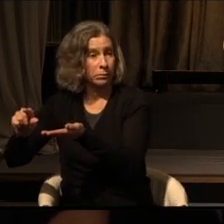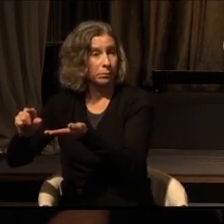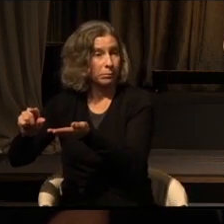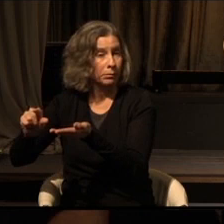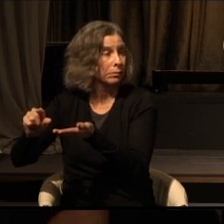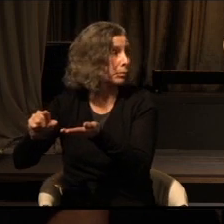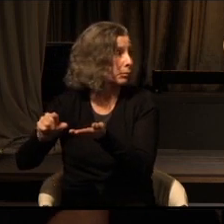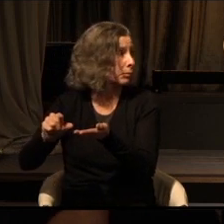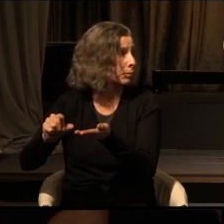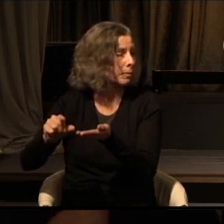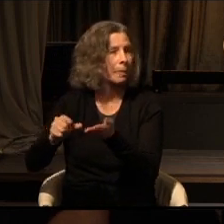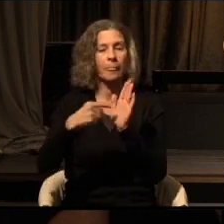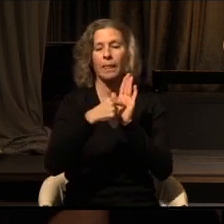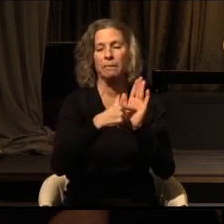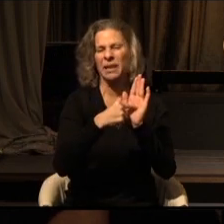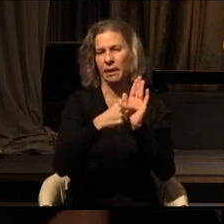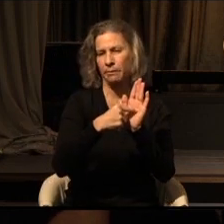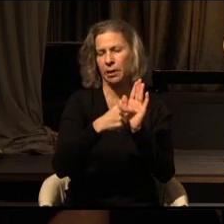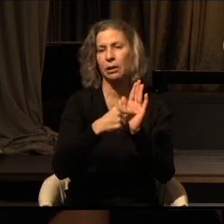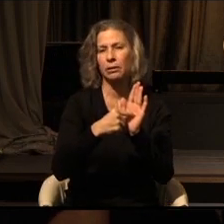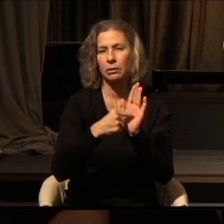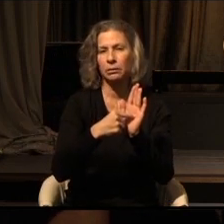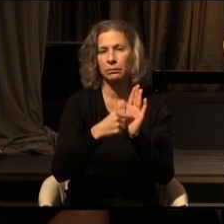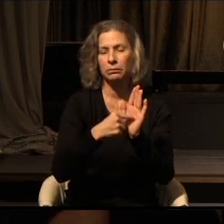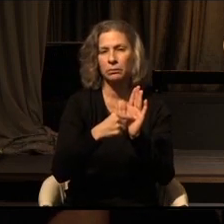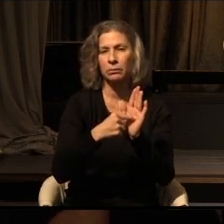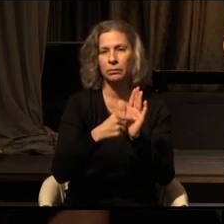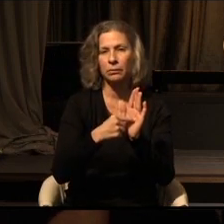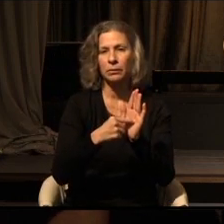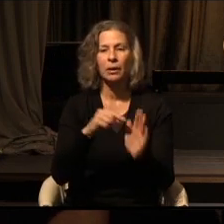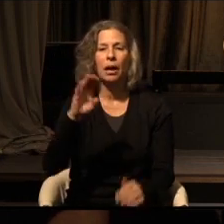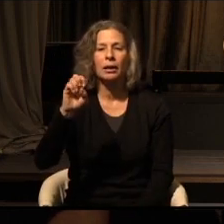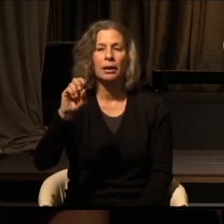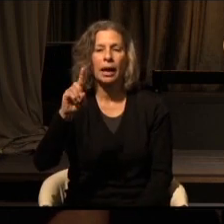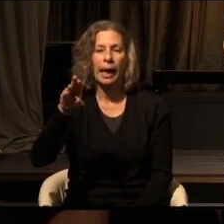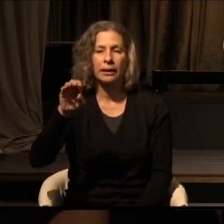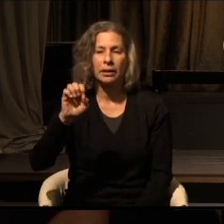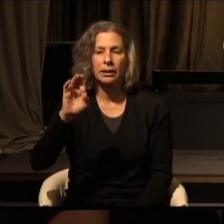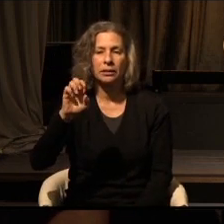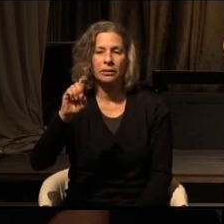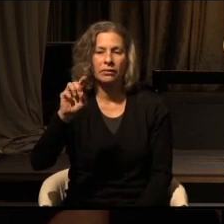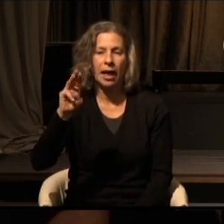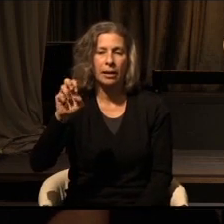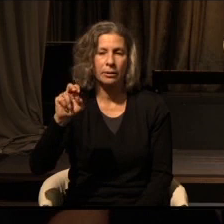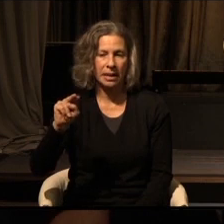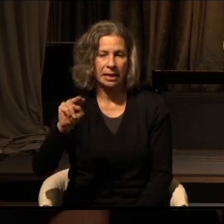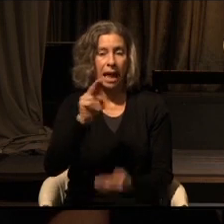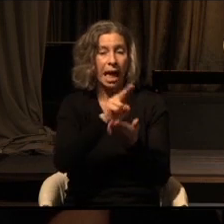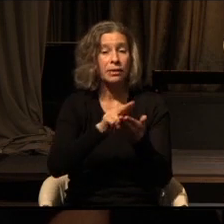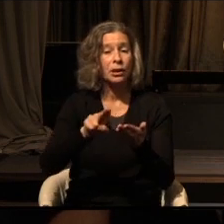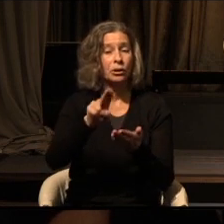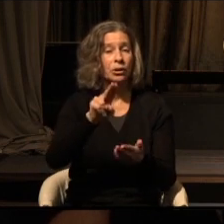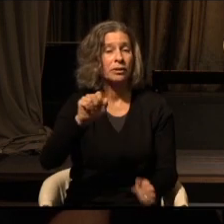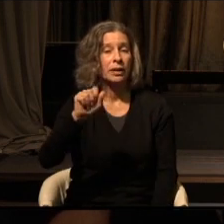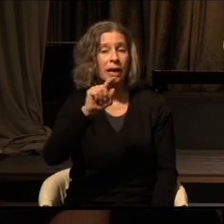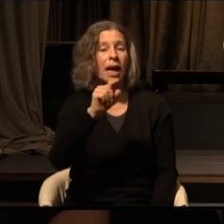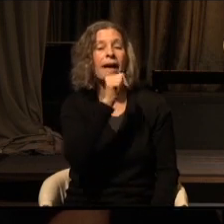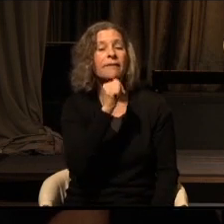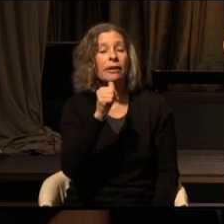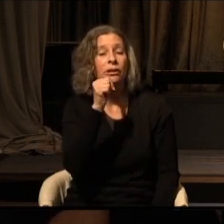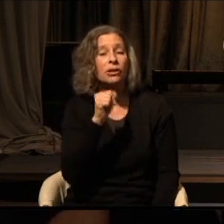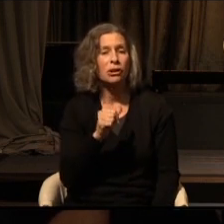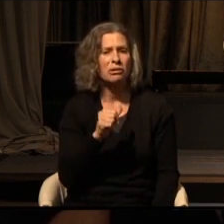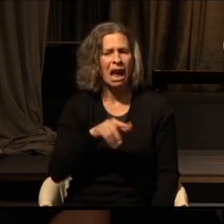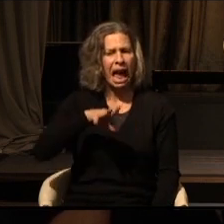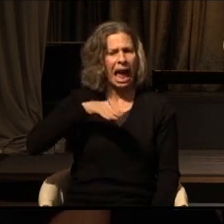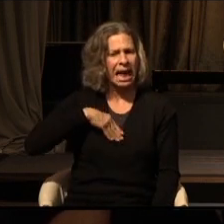So I'll give a specific example. Why was someone like Candace Feldman at the University of Arizona paid less than the standard that